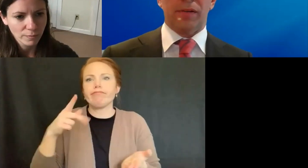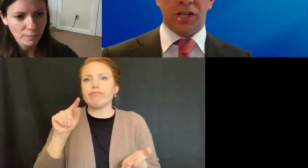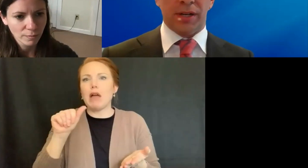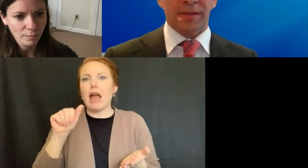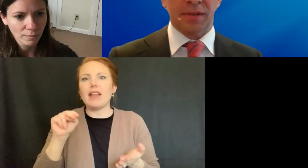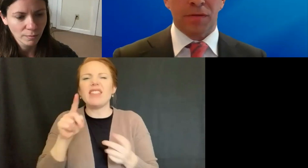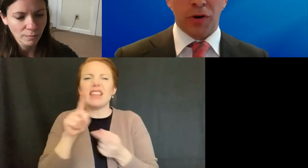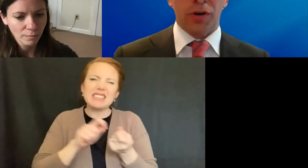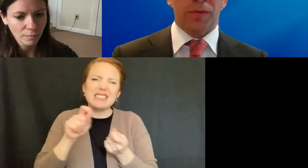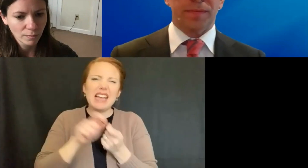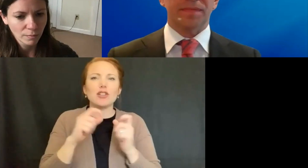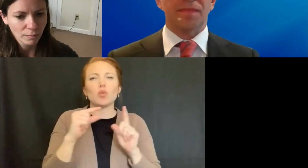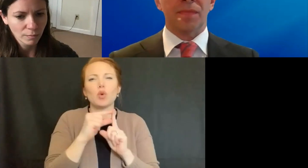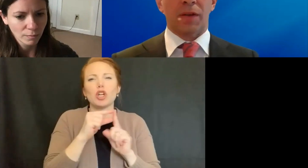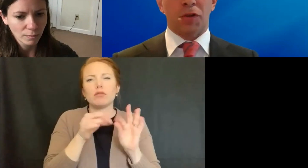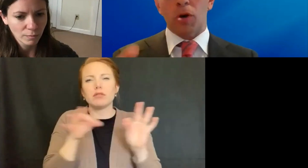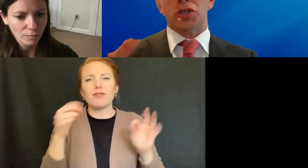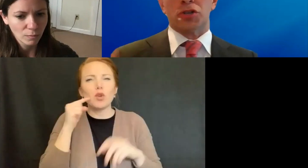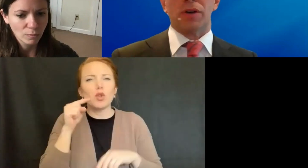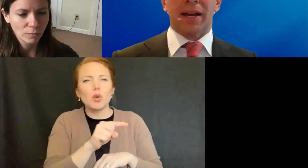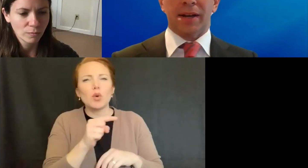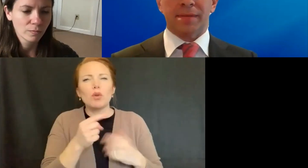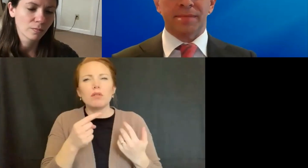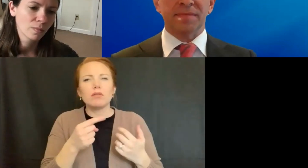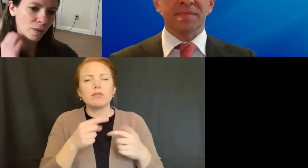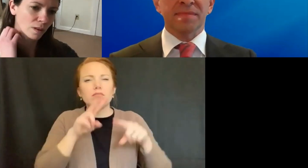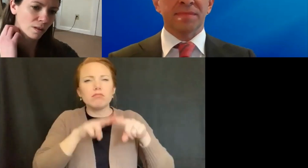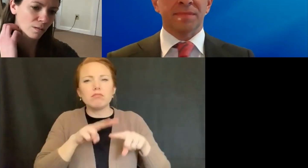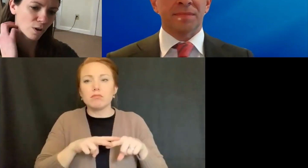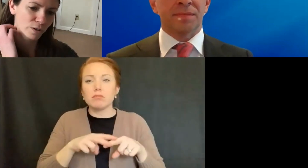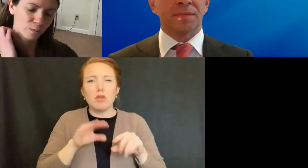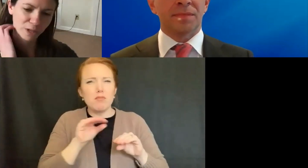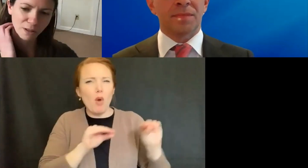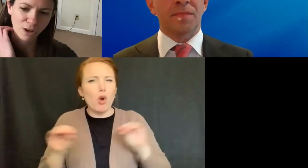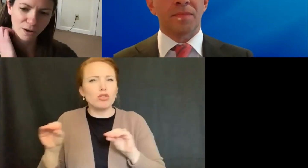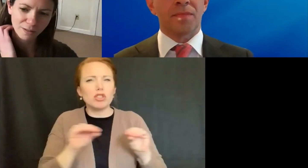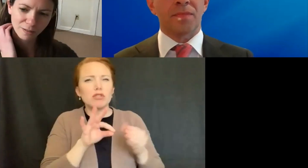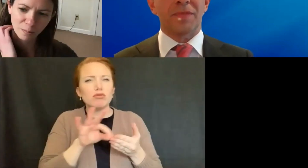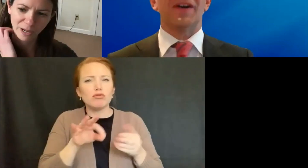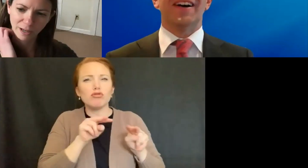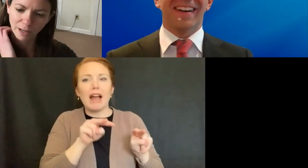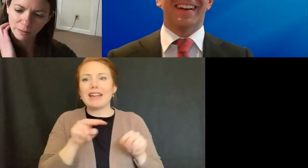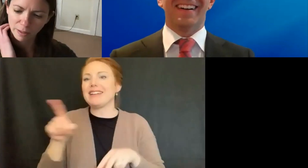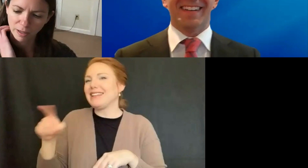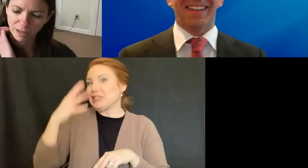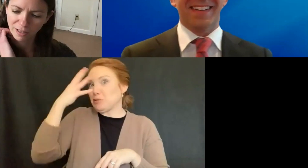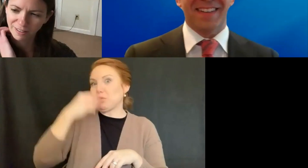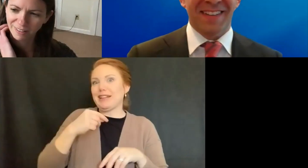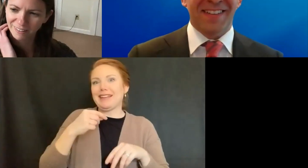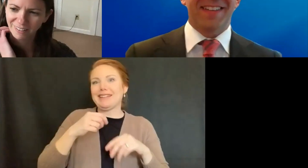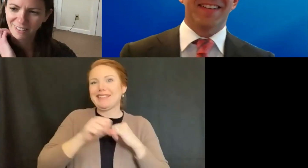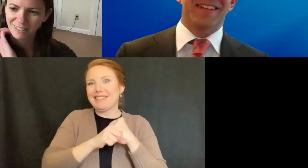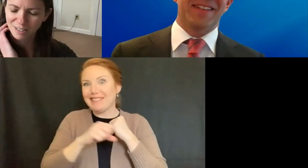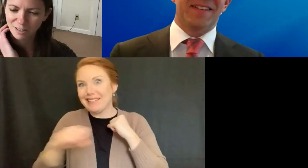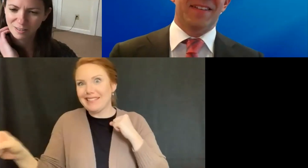exact terminology for you, like for the motion tracking? Well, it's pretty long, but I think it's I